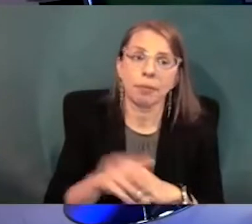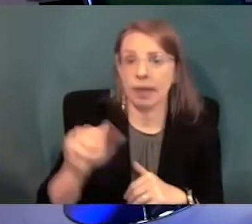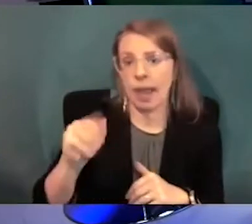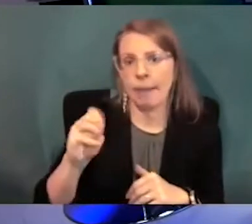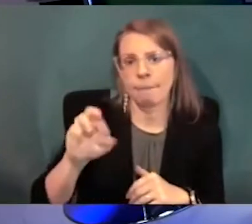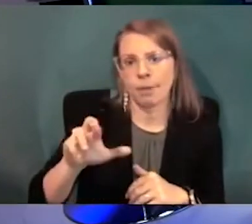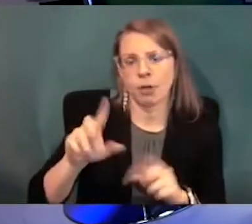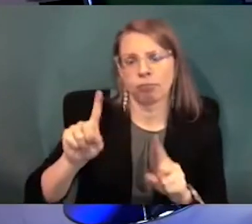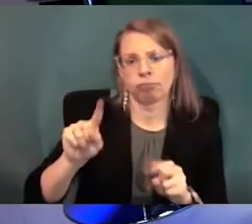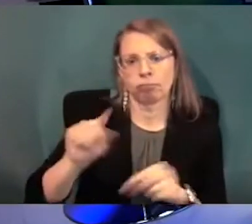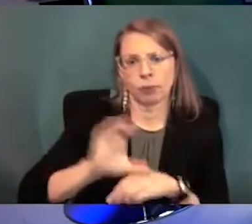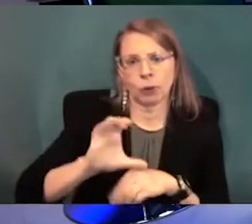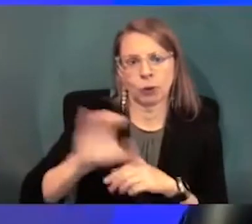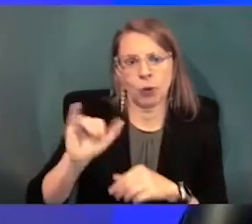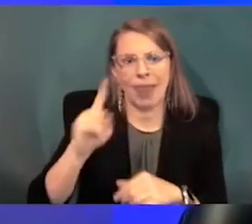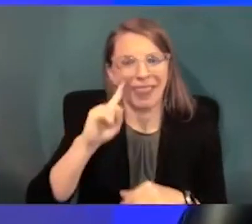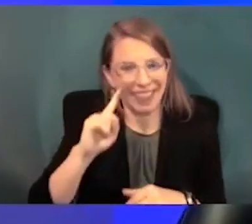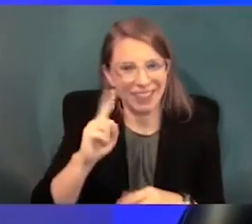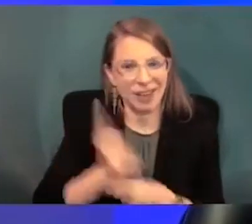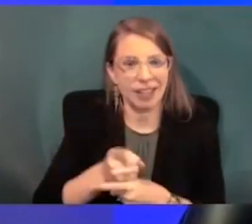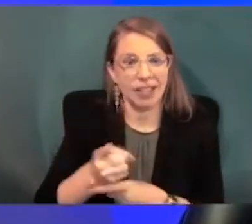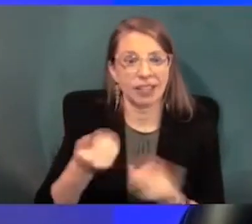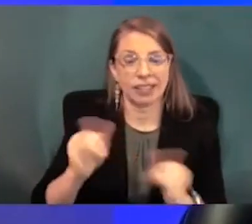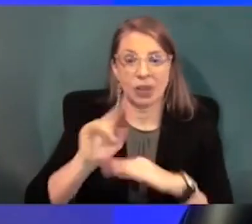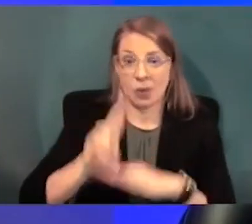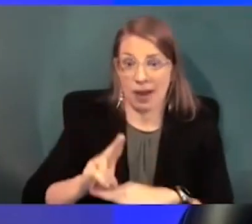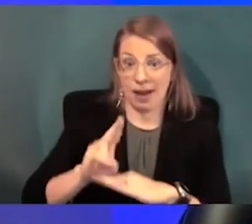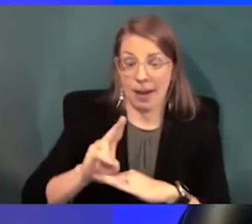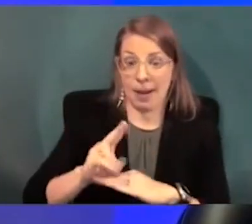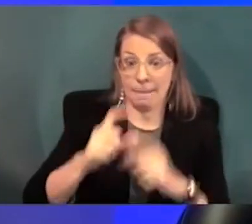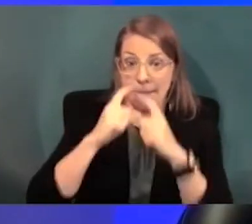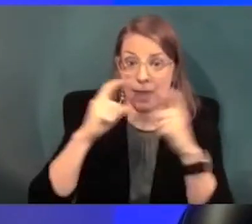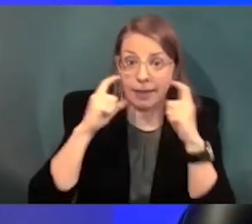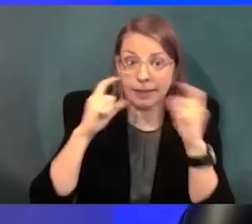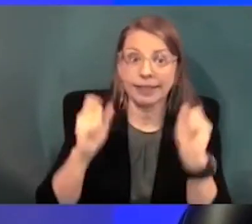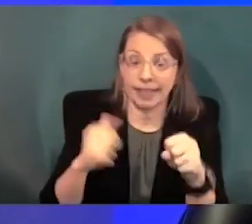recall. Are you guys still wearing masks? Yes, I do.